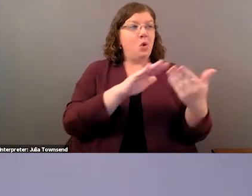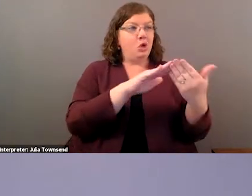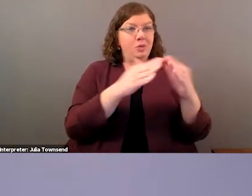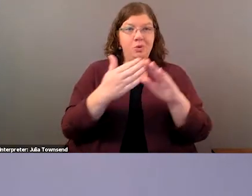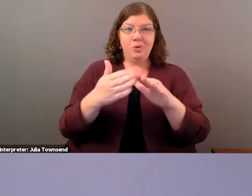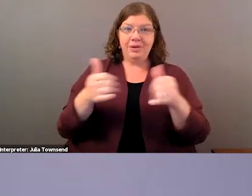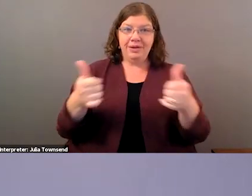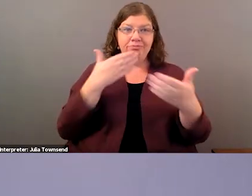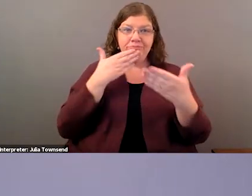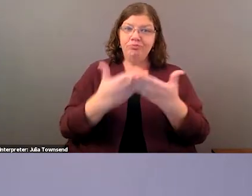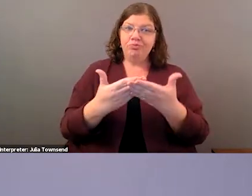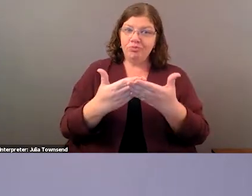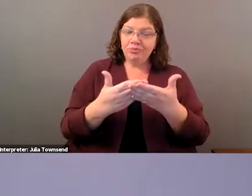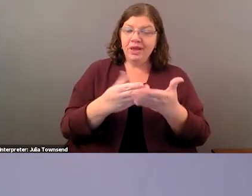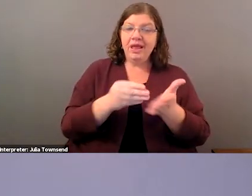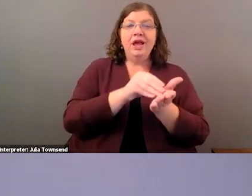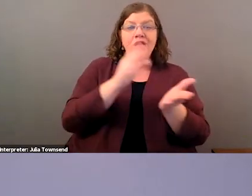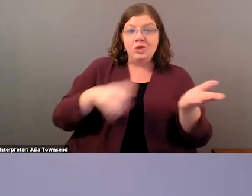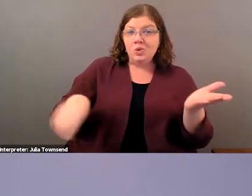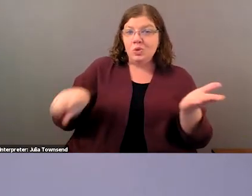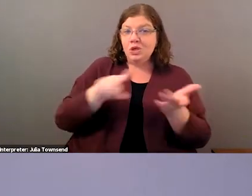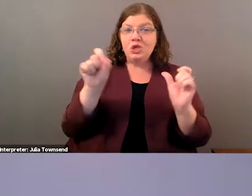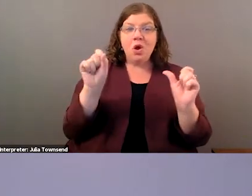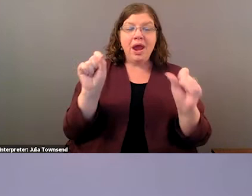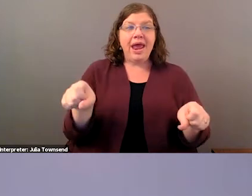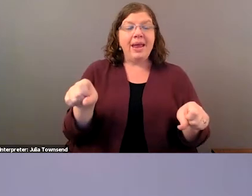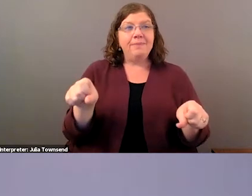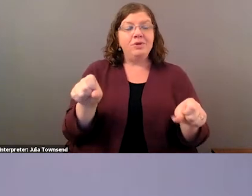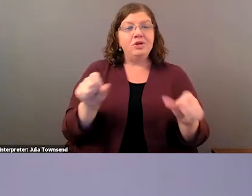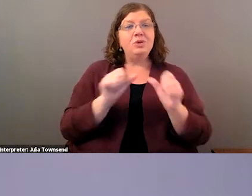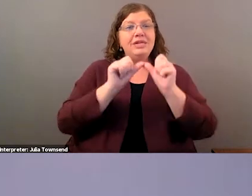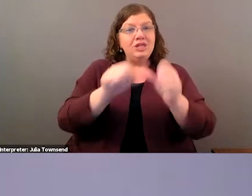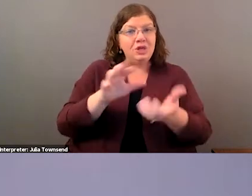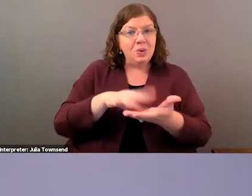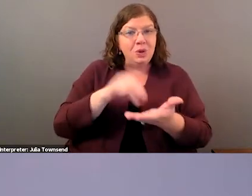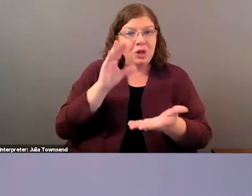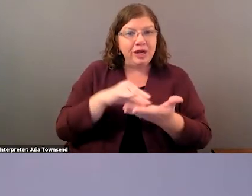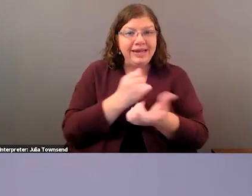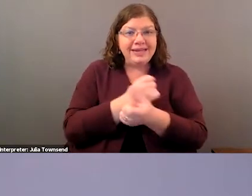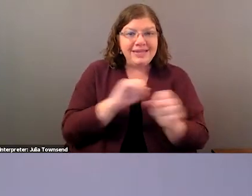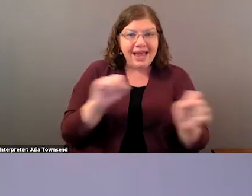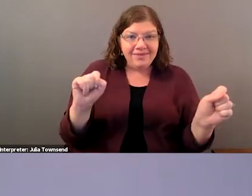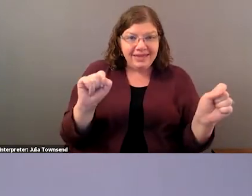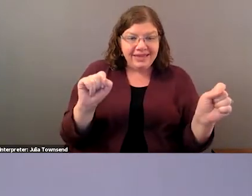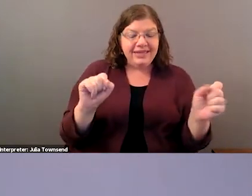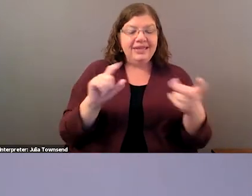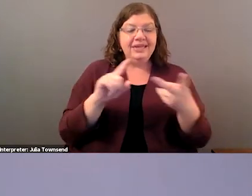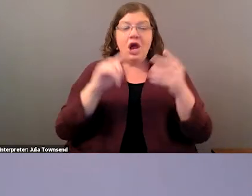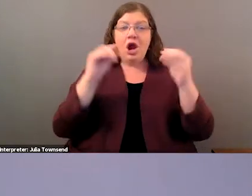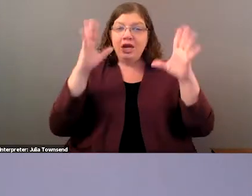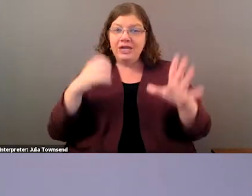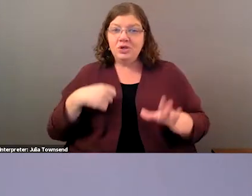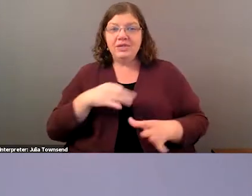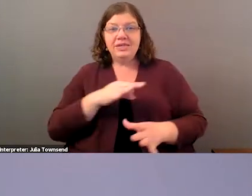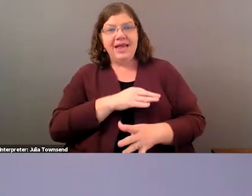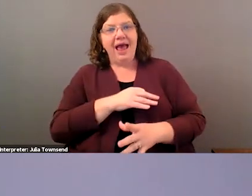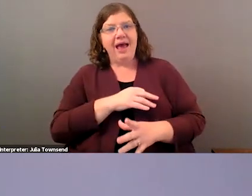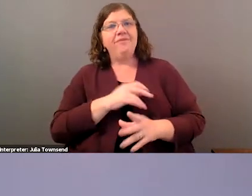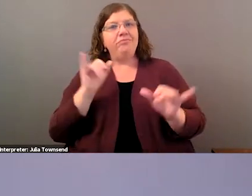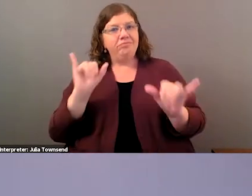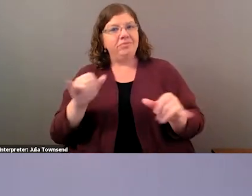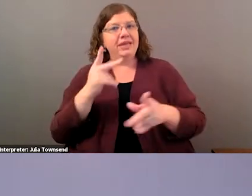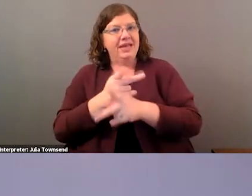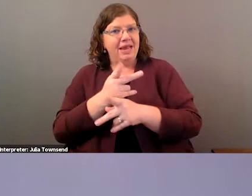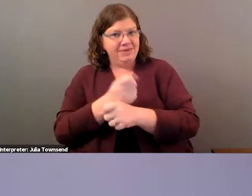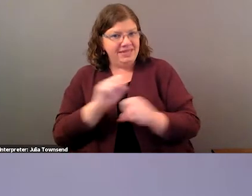well and our students are able to continue learning safely and our teachers and staff are kept safe.